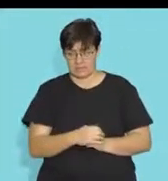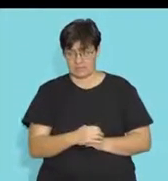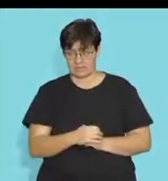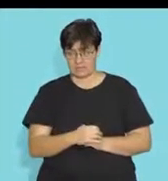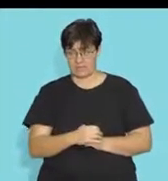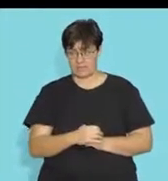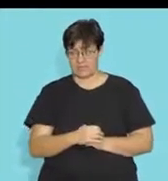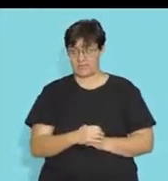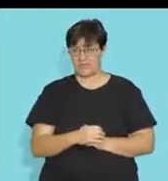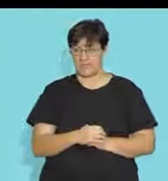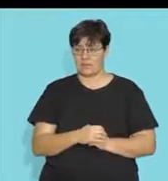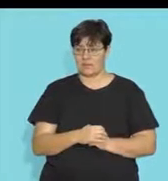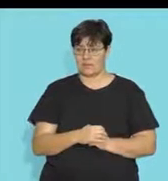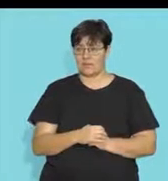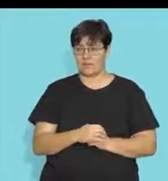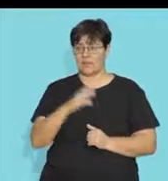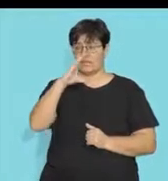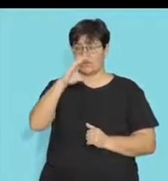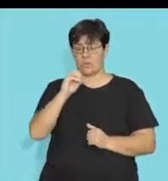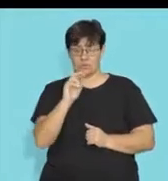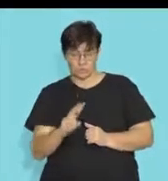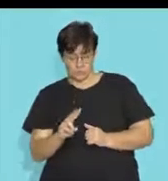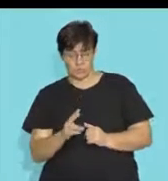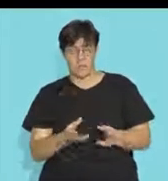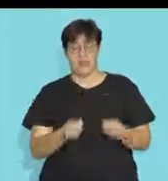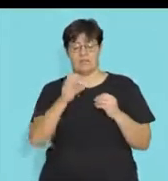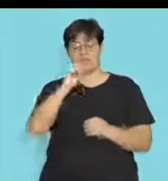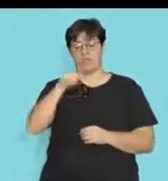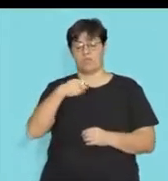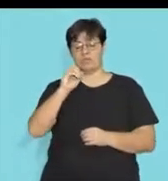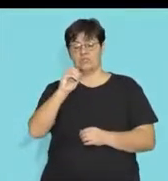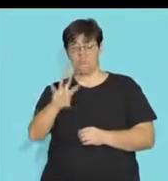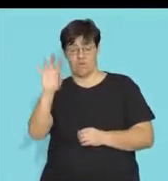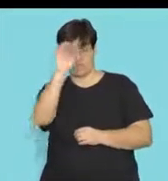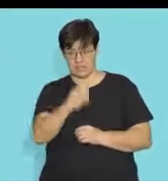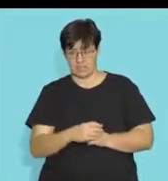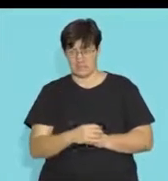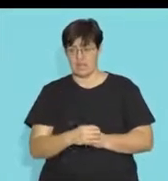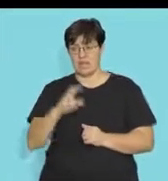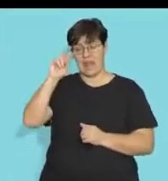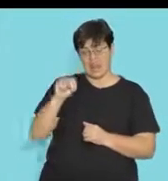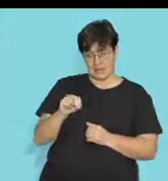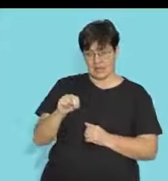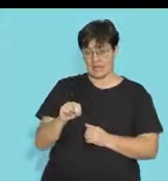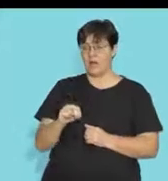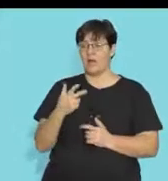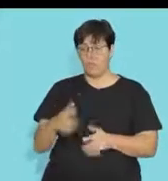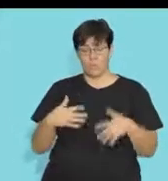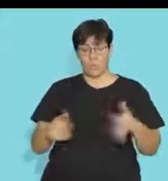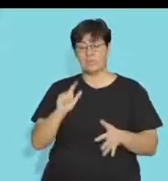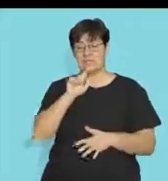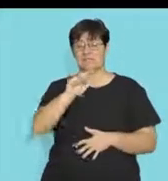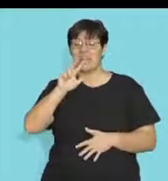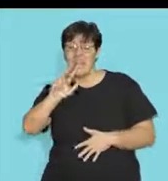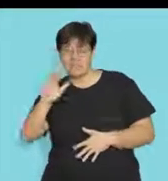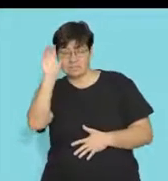which makes up 21% of the atmosphere, carbon dioxide 0.04%, and nitrogen a